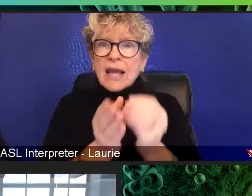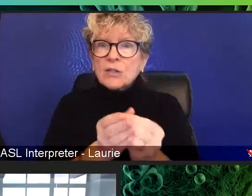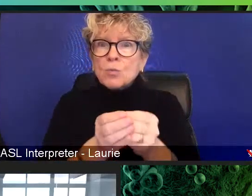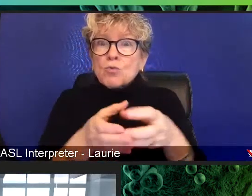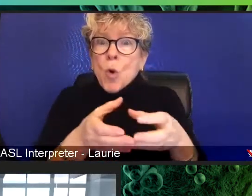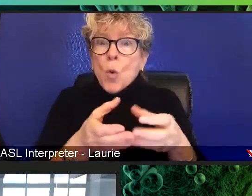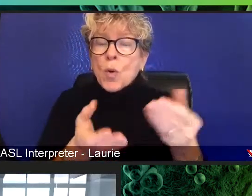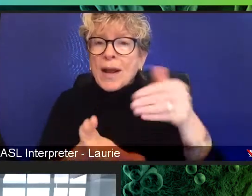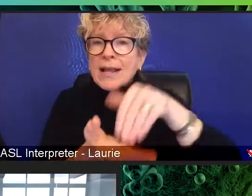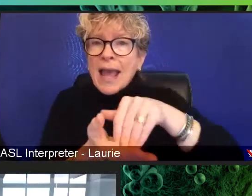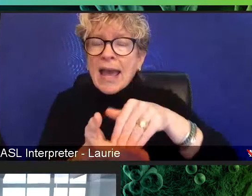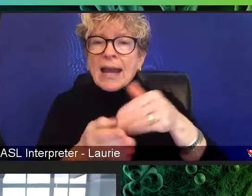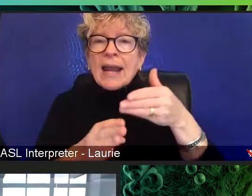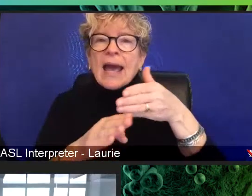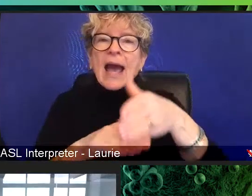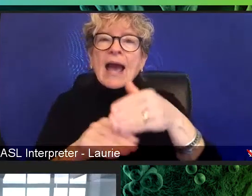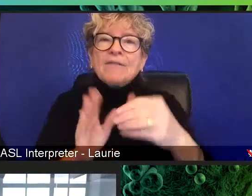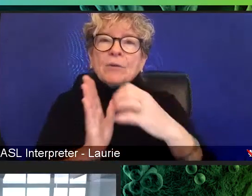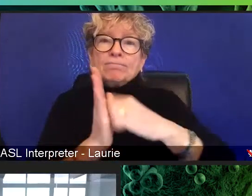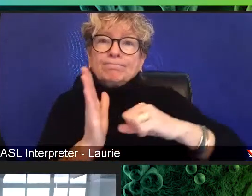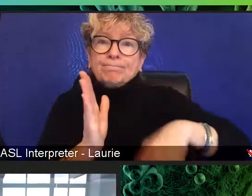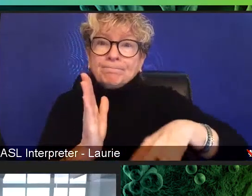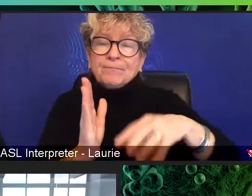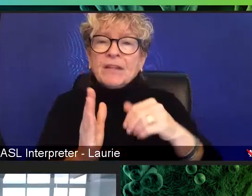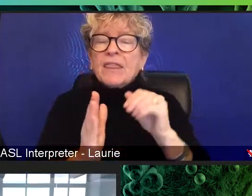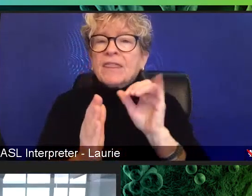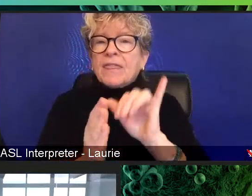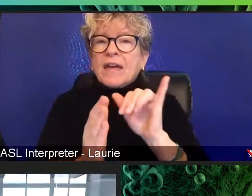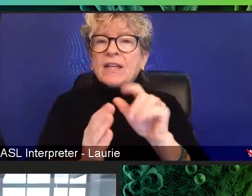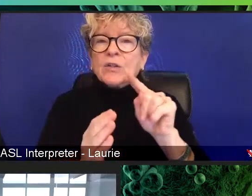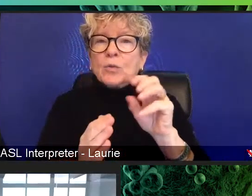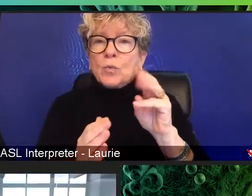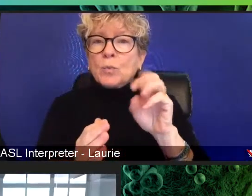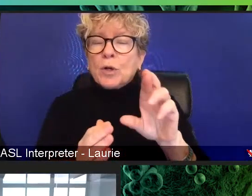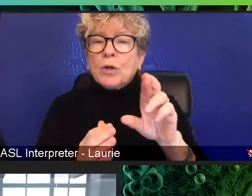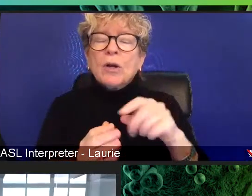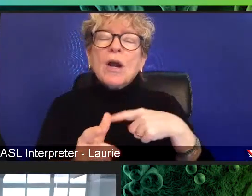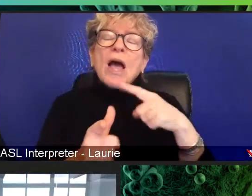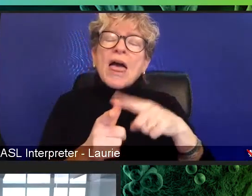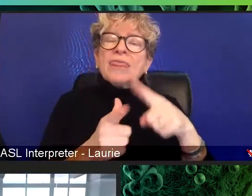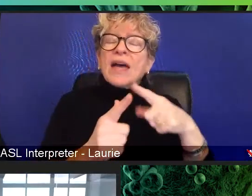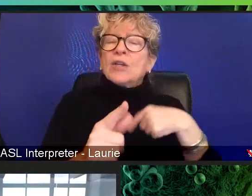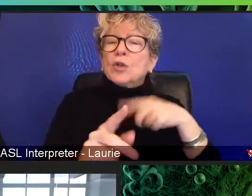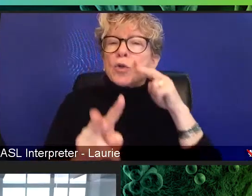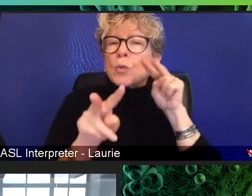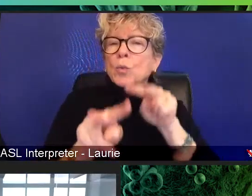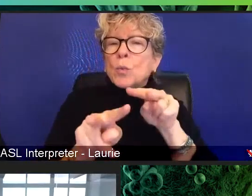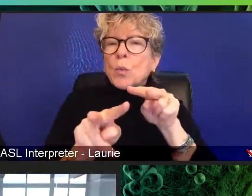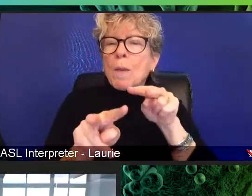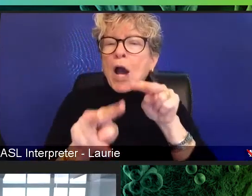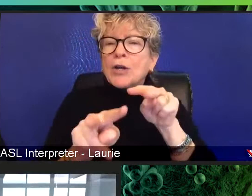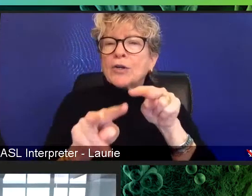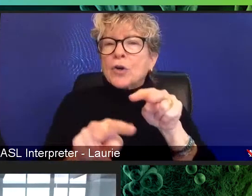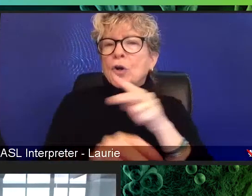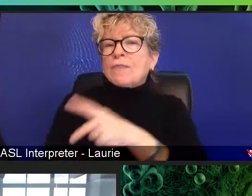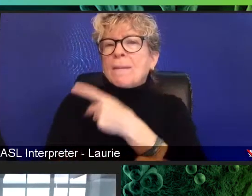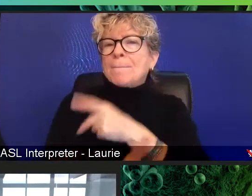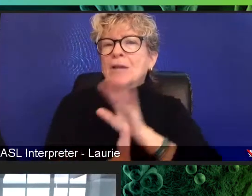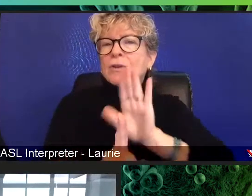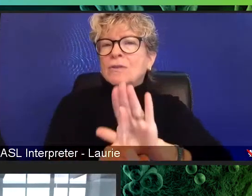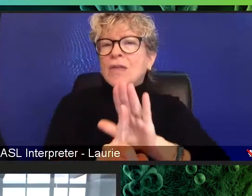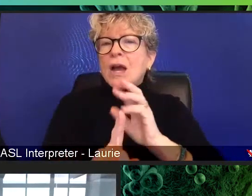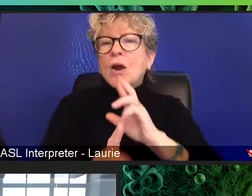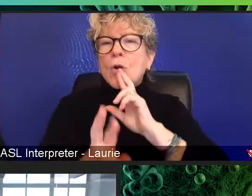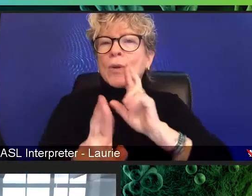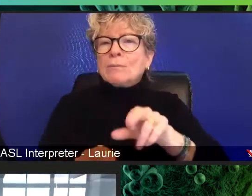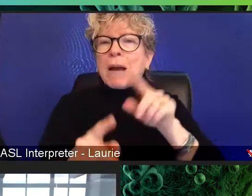after surgical resection of the tumor, as well as monitoring patients' response to therapies. But we can do more than just detect and